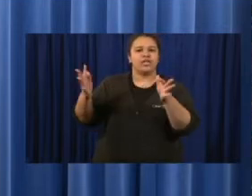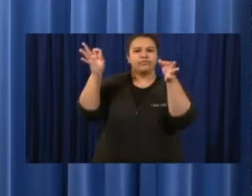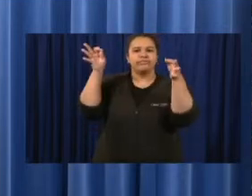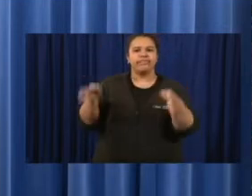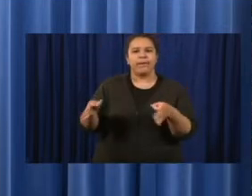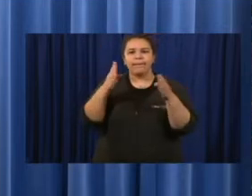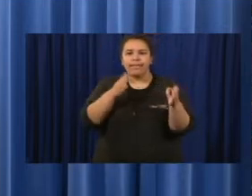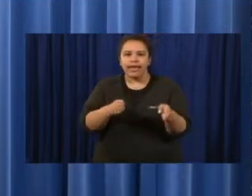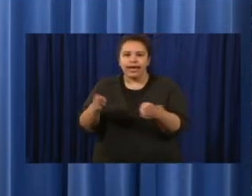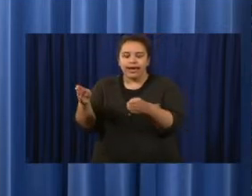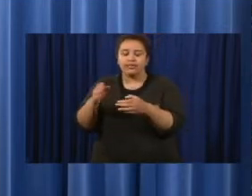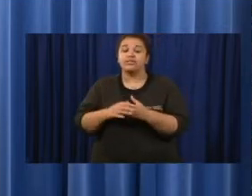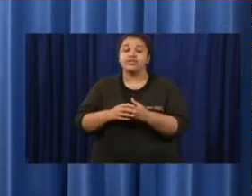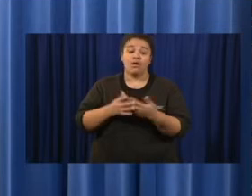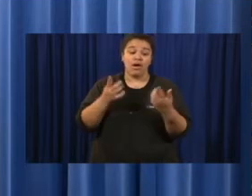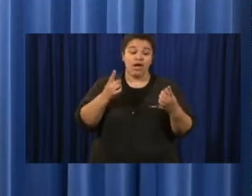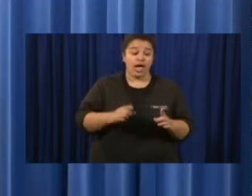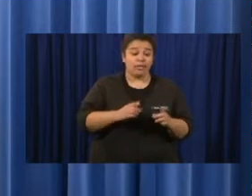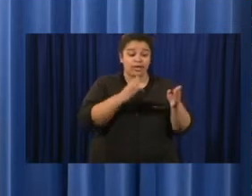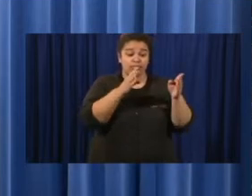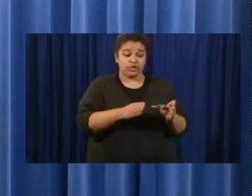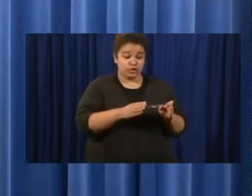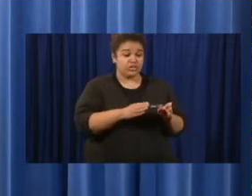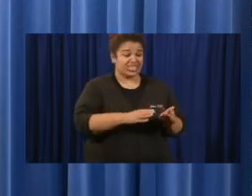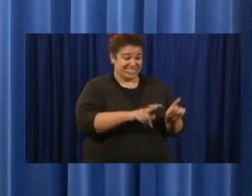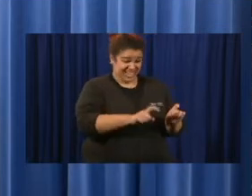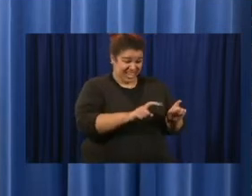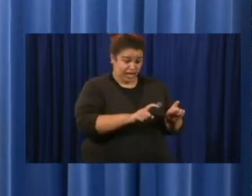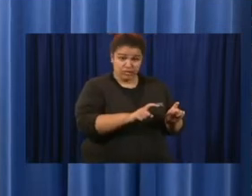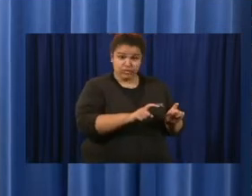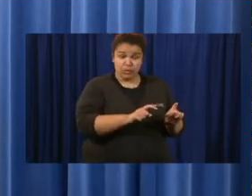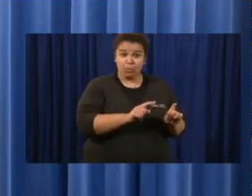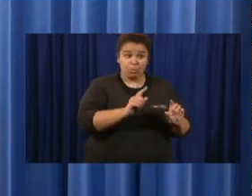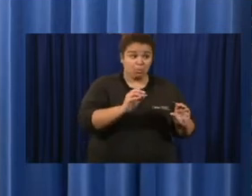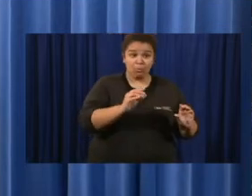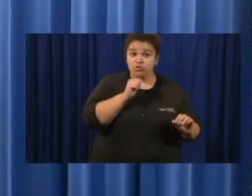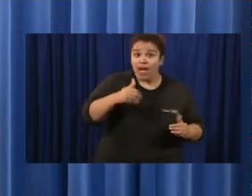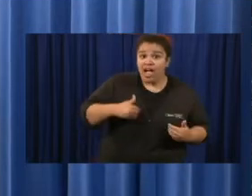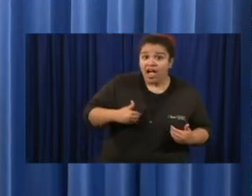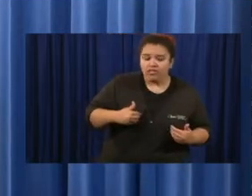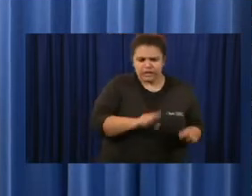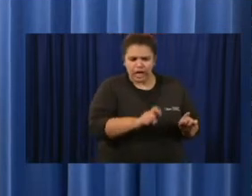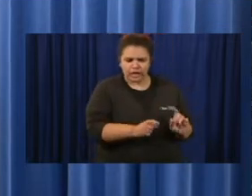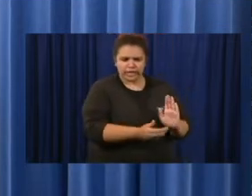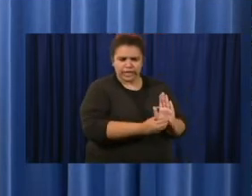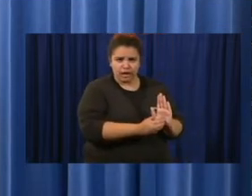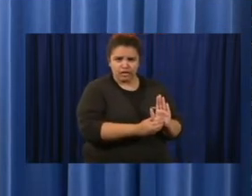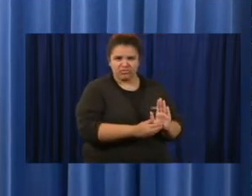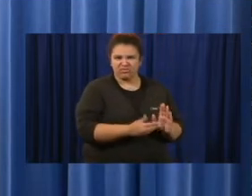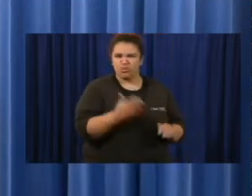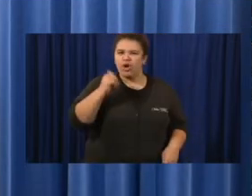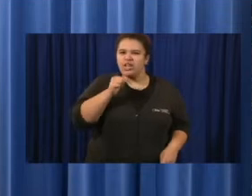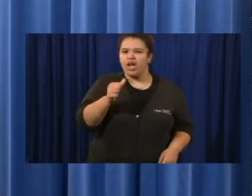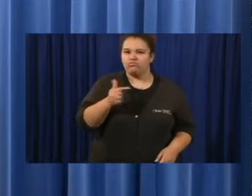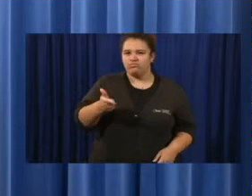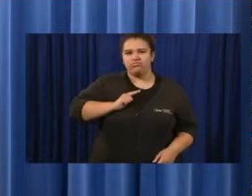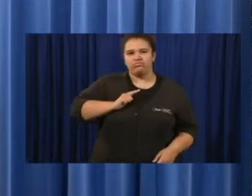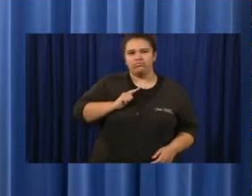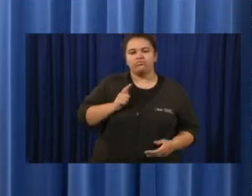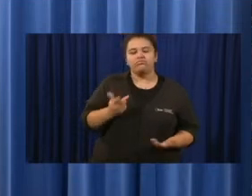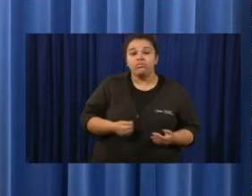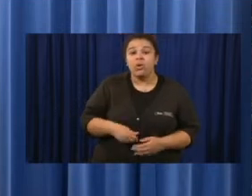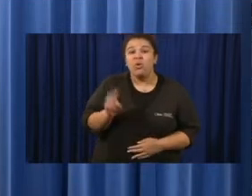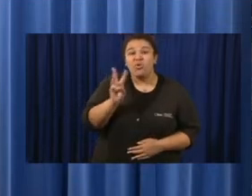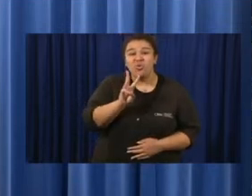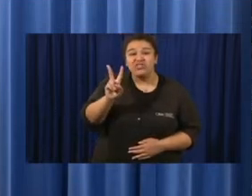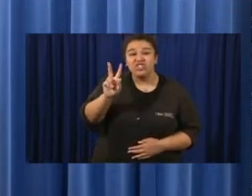including retesting negative, people who test negative. West Virginia identified 28 new locations where the